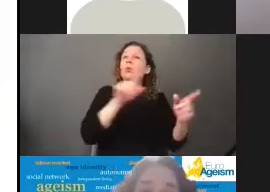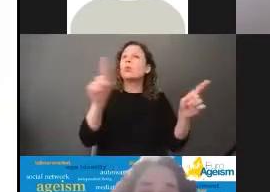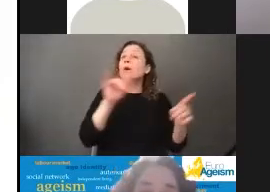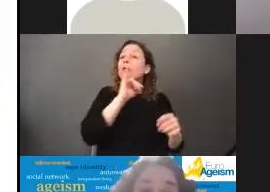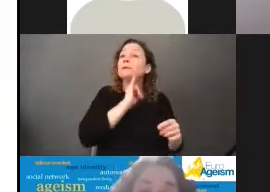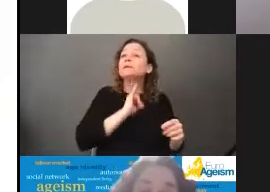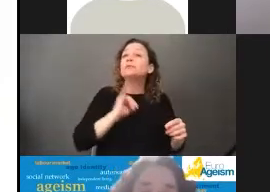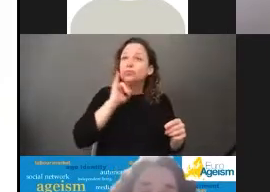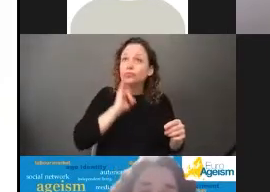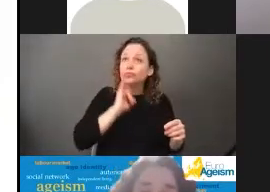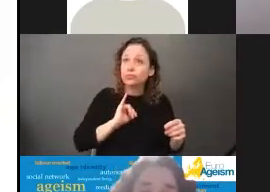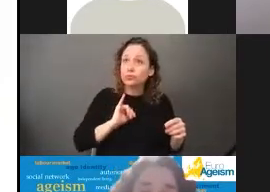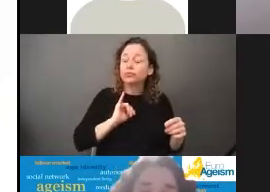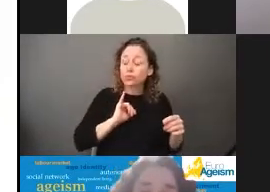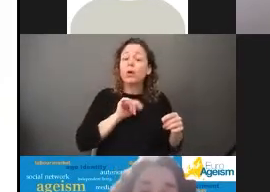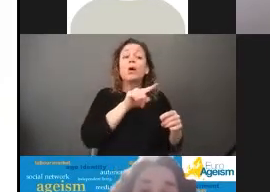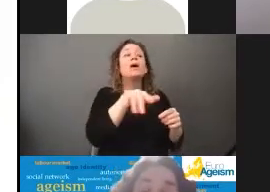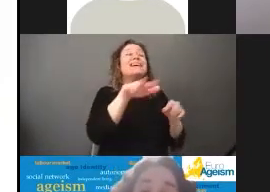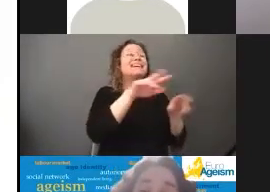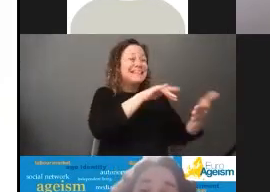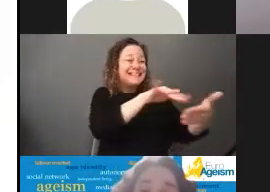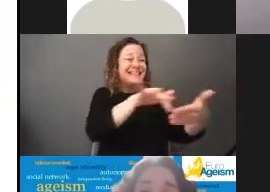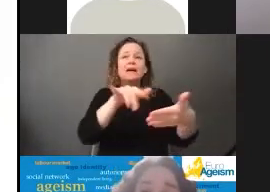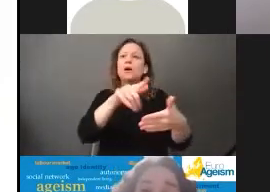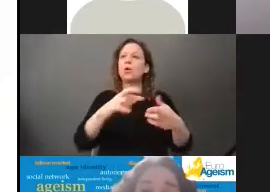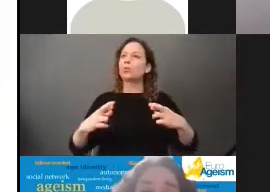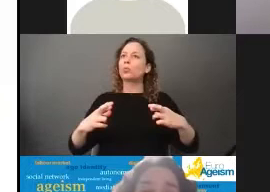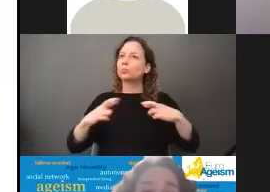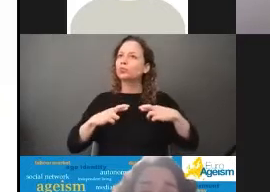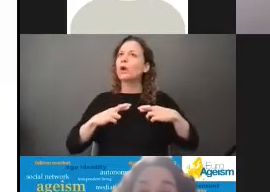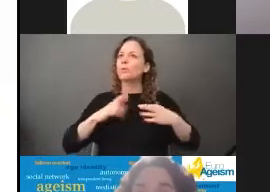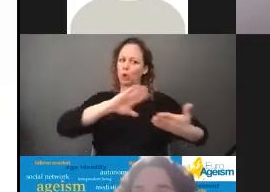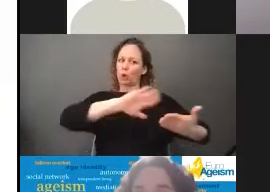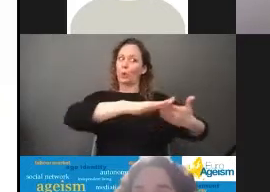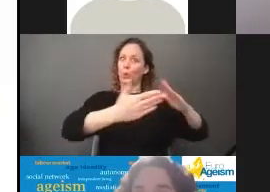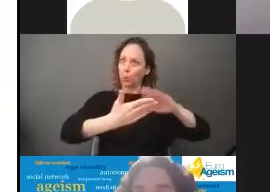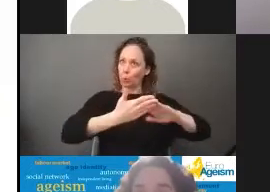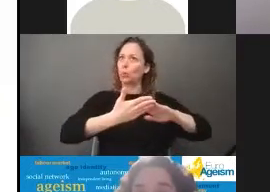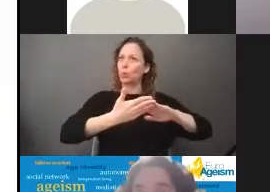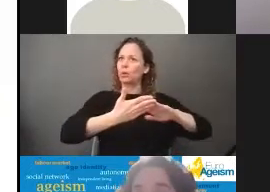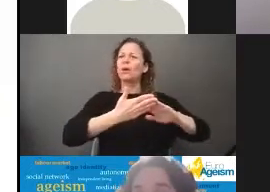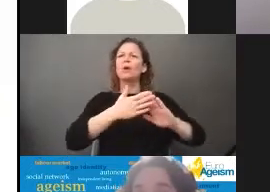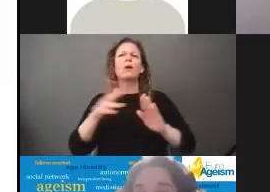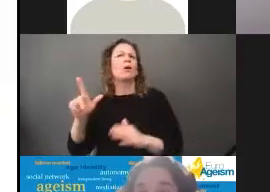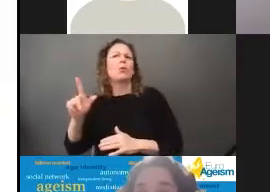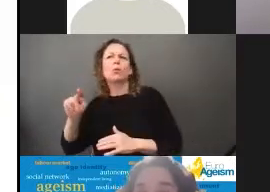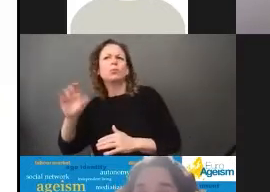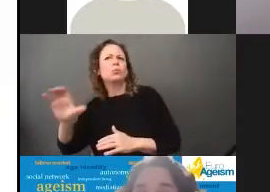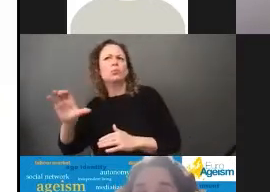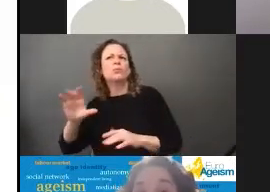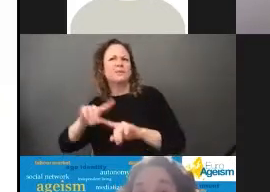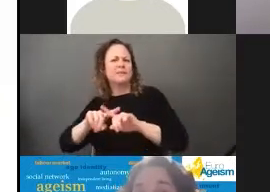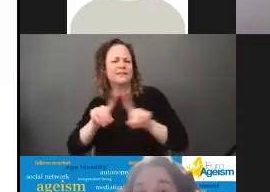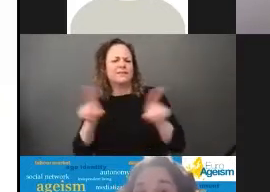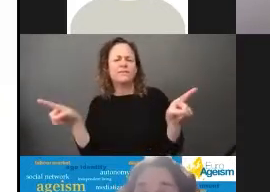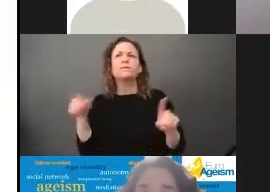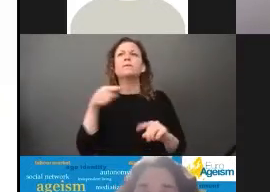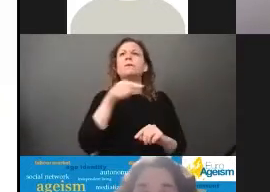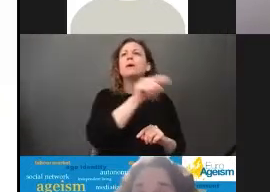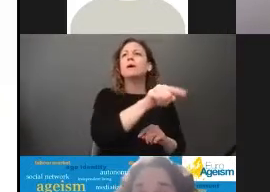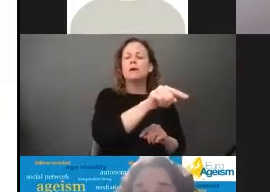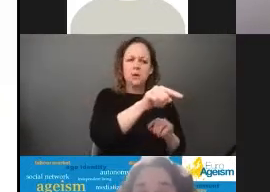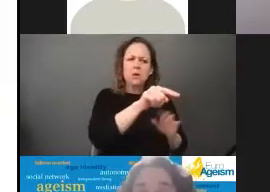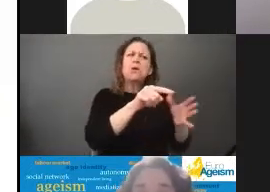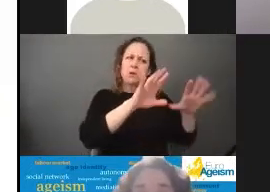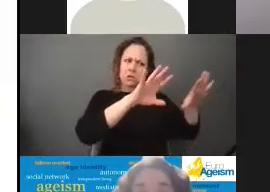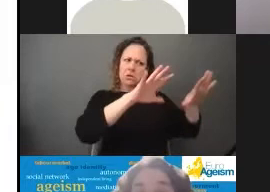community care retirement communities. And these settings are a little different because on the one hand, these are